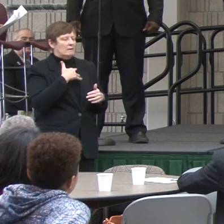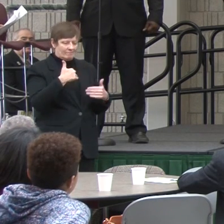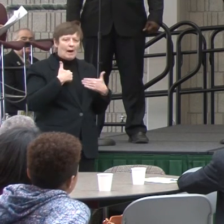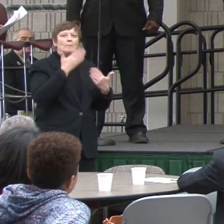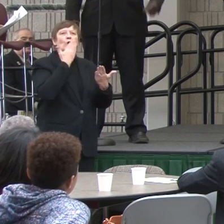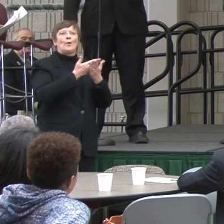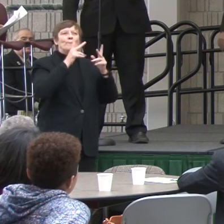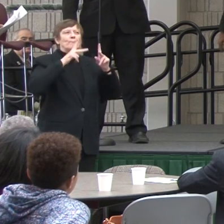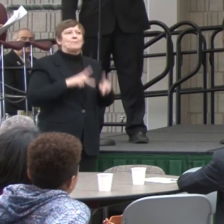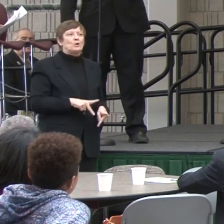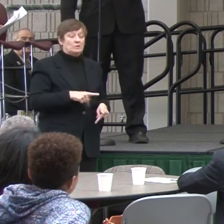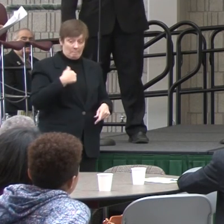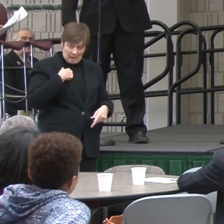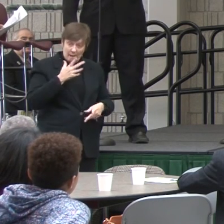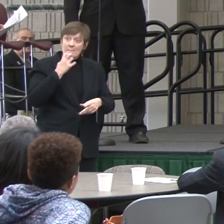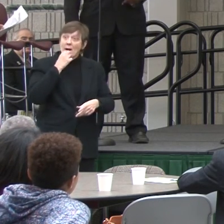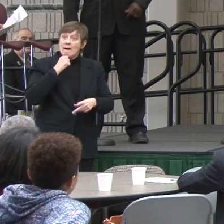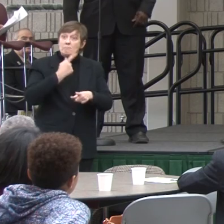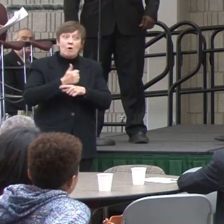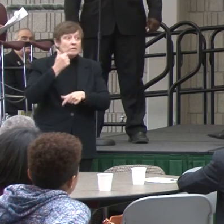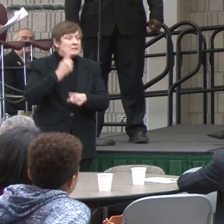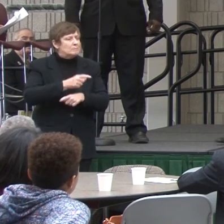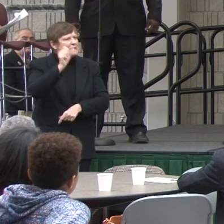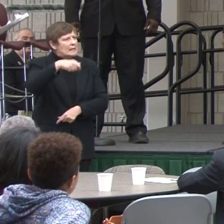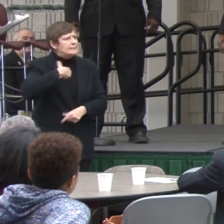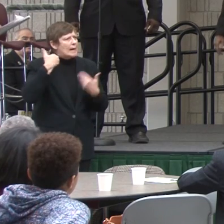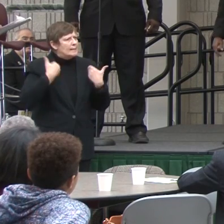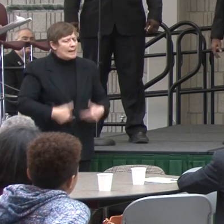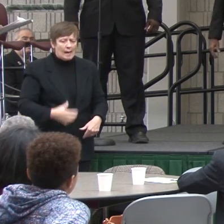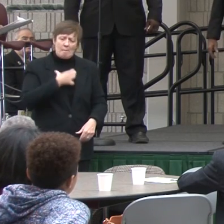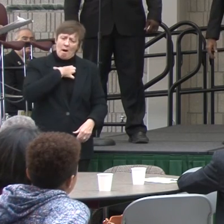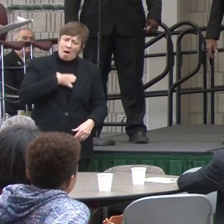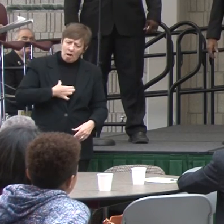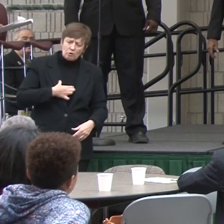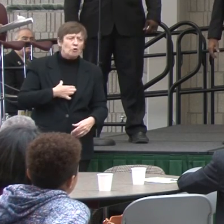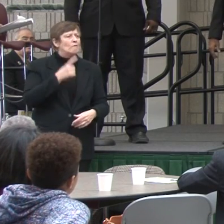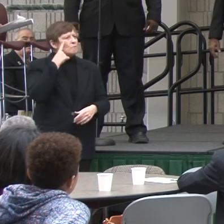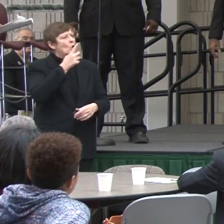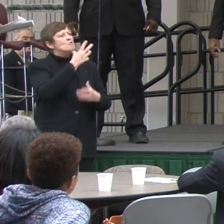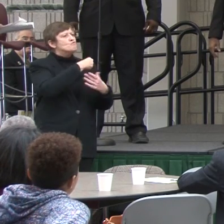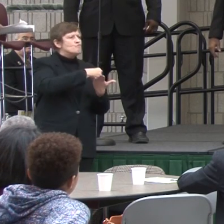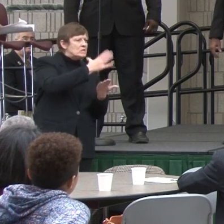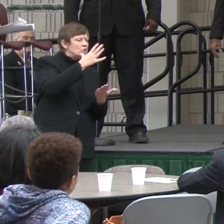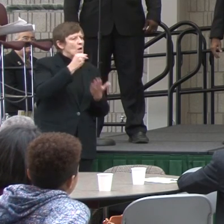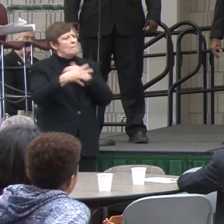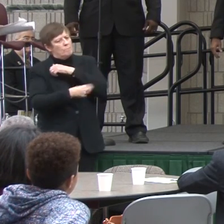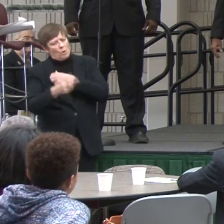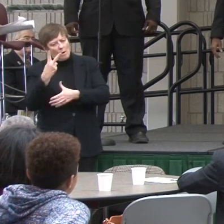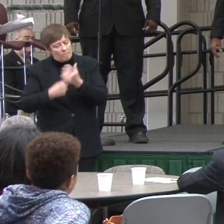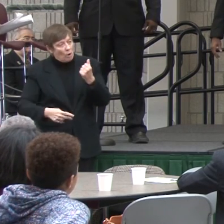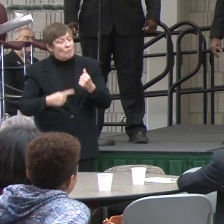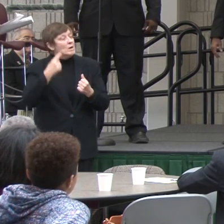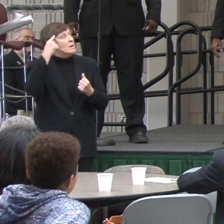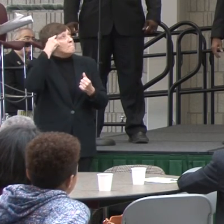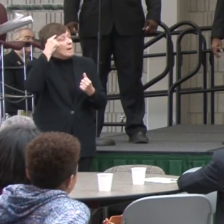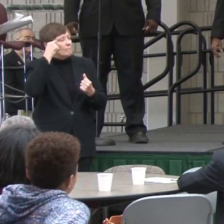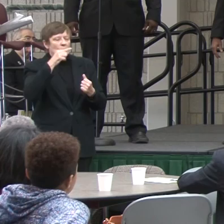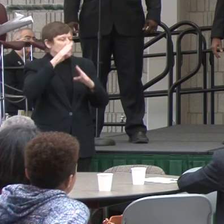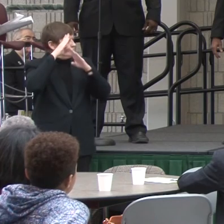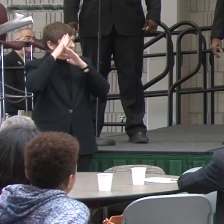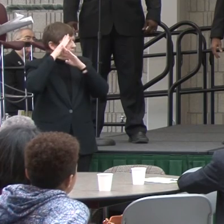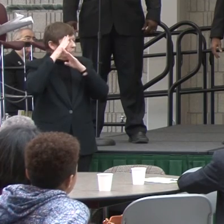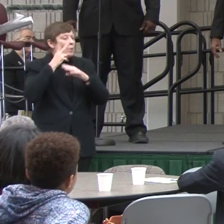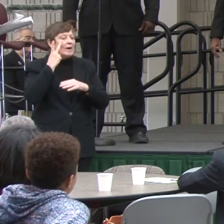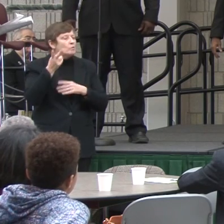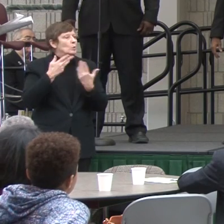brother's keeper? Yes, I am. Hunger visits the rich and the poor. Calamity keeps a blind eye to whomever walks